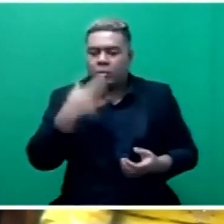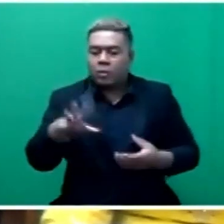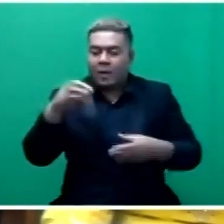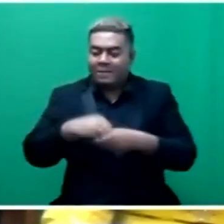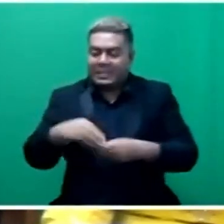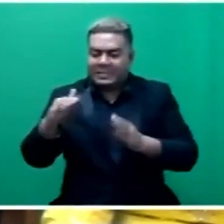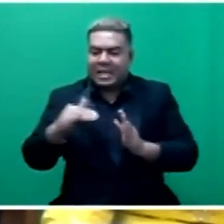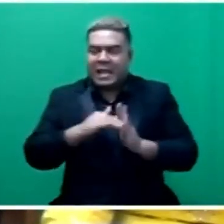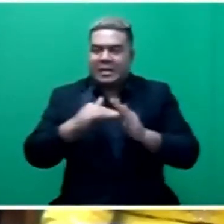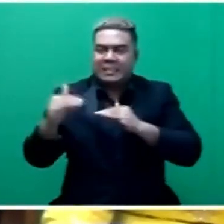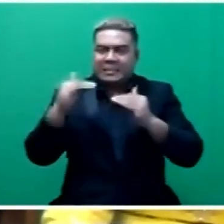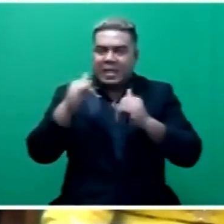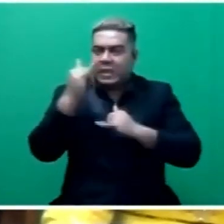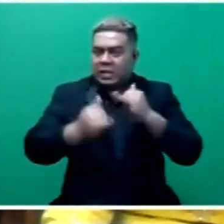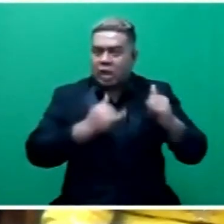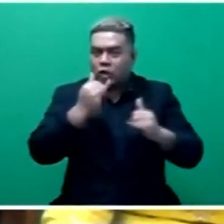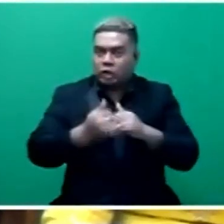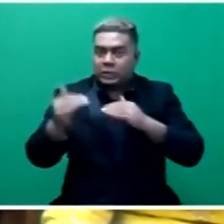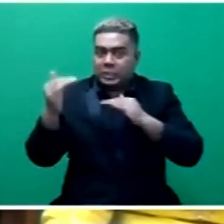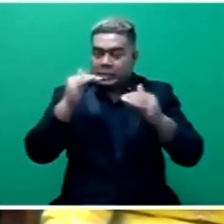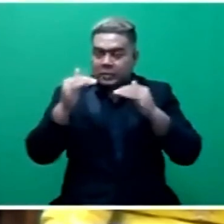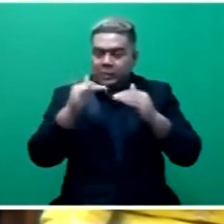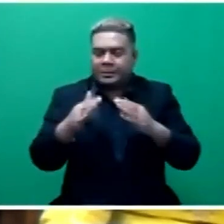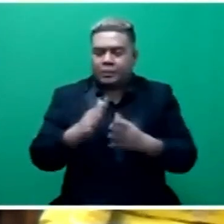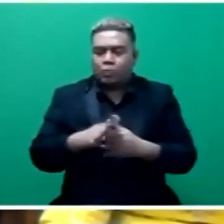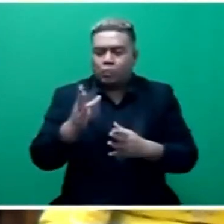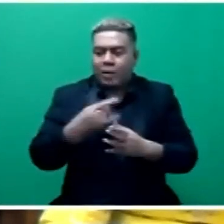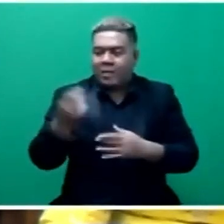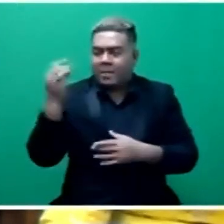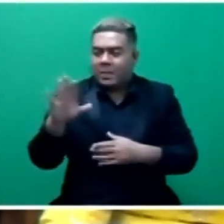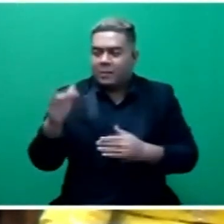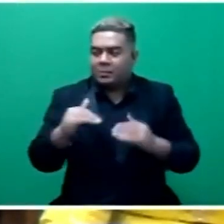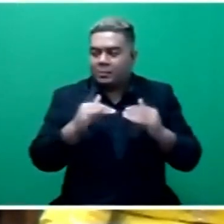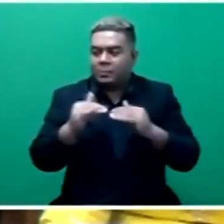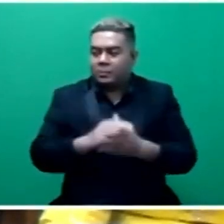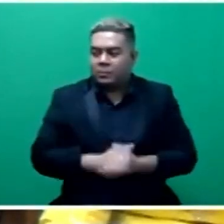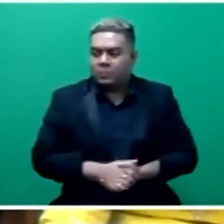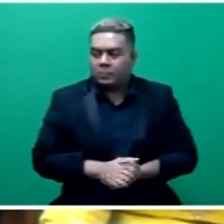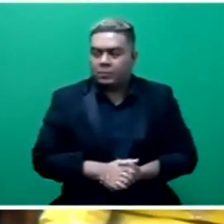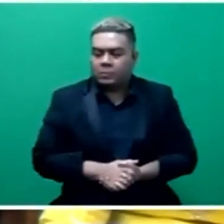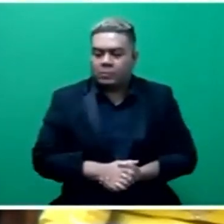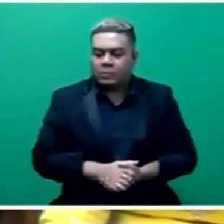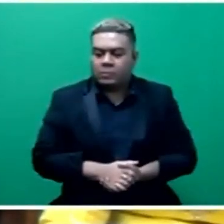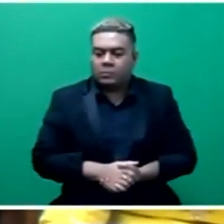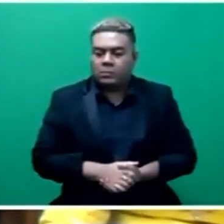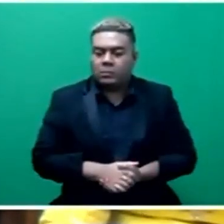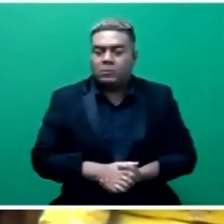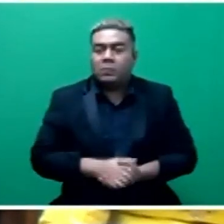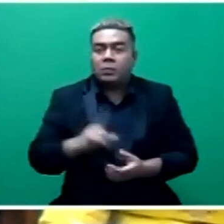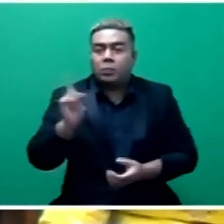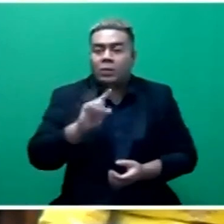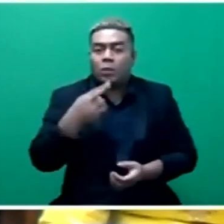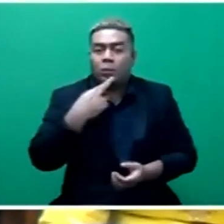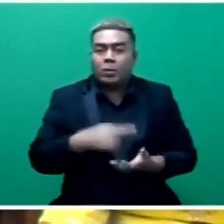standards, international standards apply to these independent institutions. That's all we are saying. That's what this report is saying, and it's saying